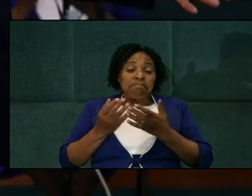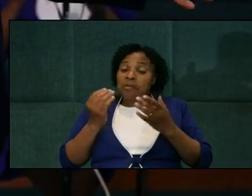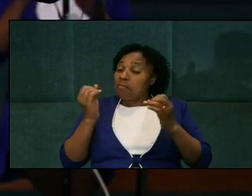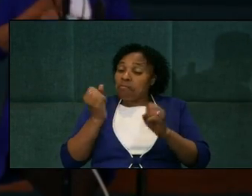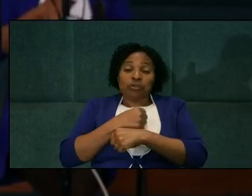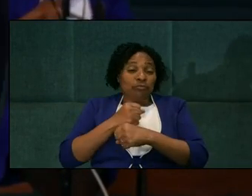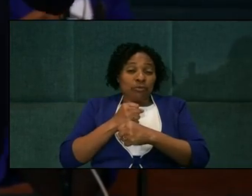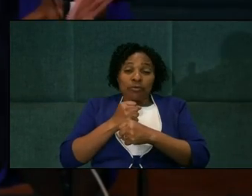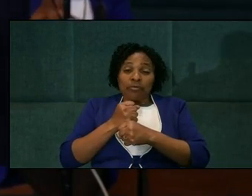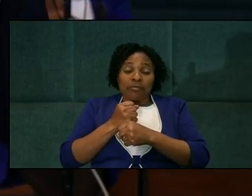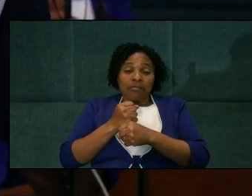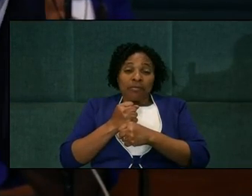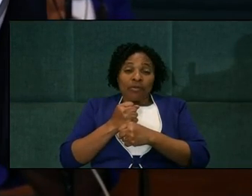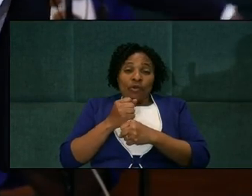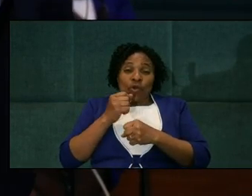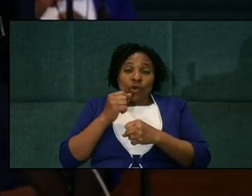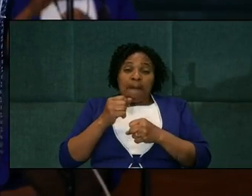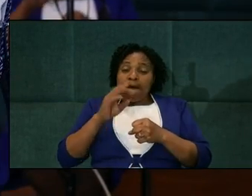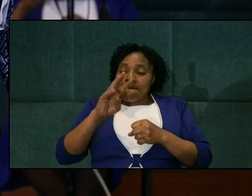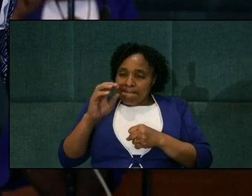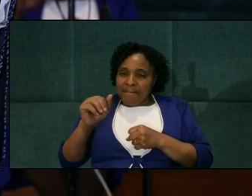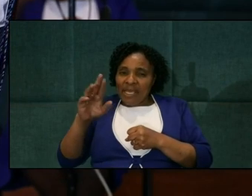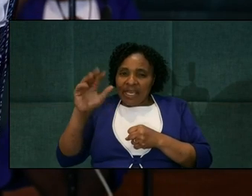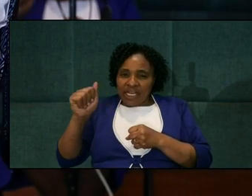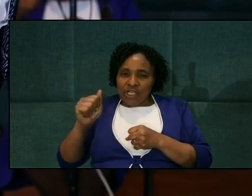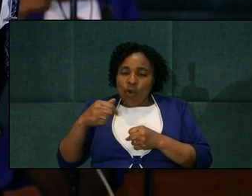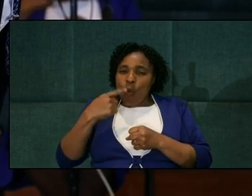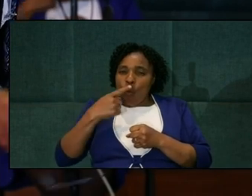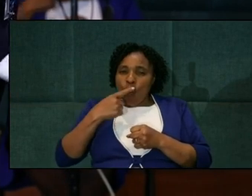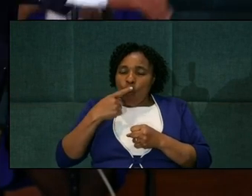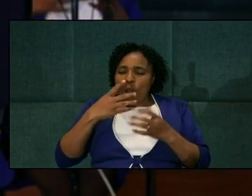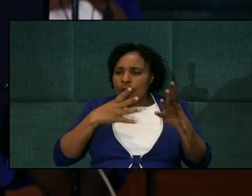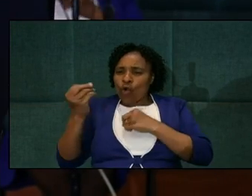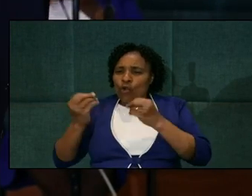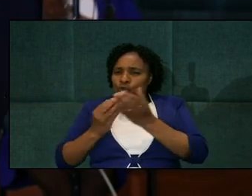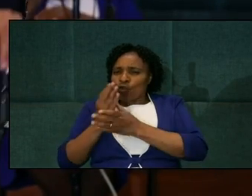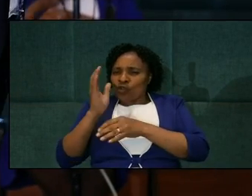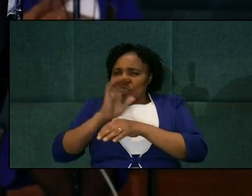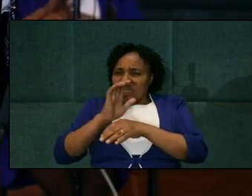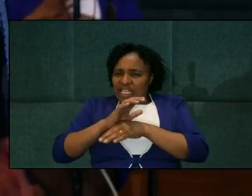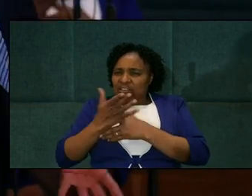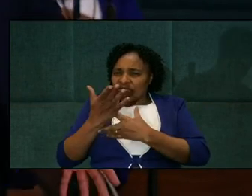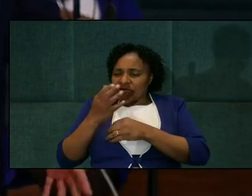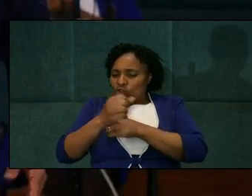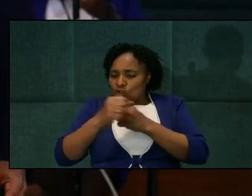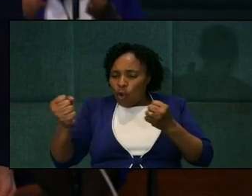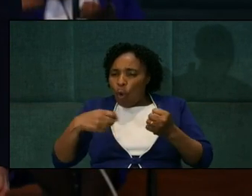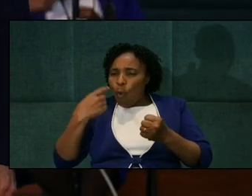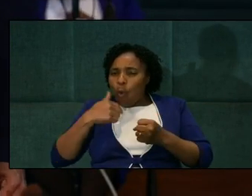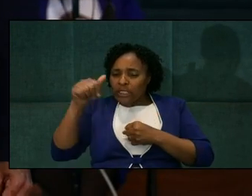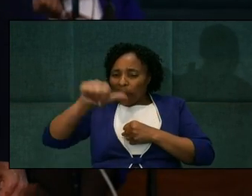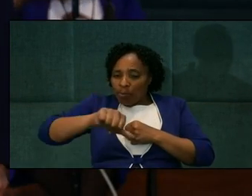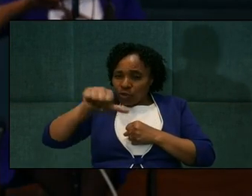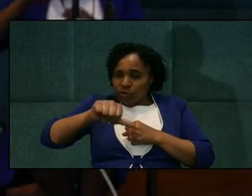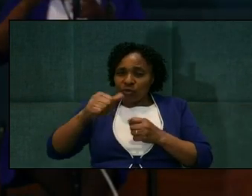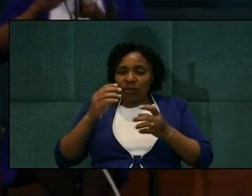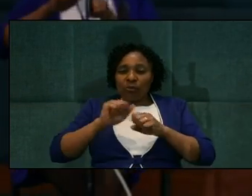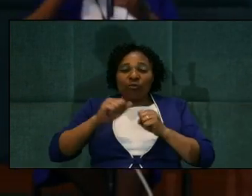Hey, Mary Magdalene, who couldn't go through in the church door because she was just a prostitute. She believe in